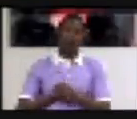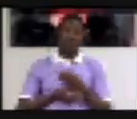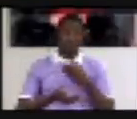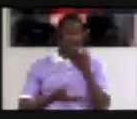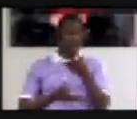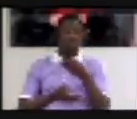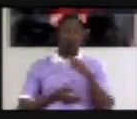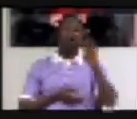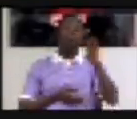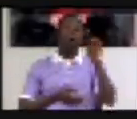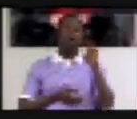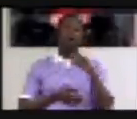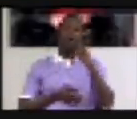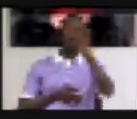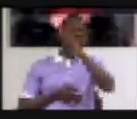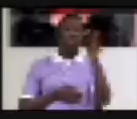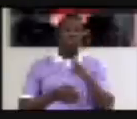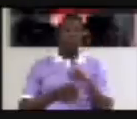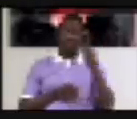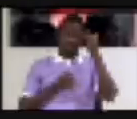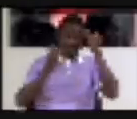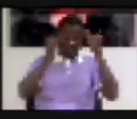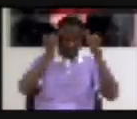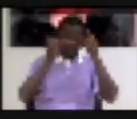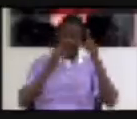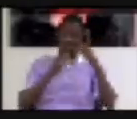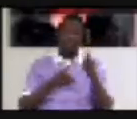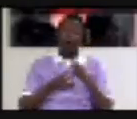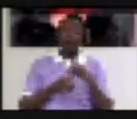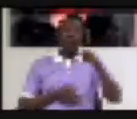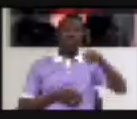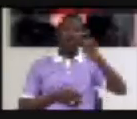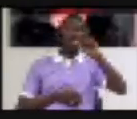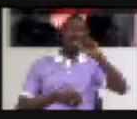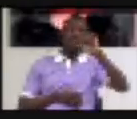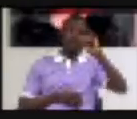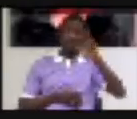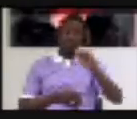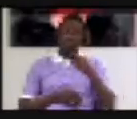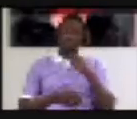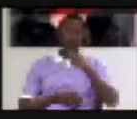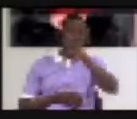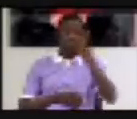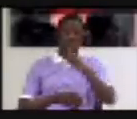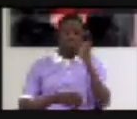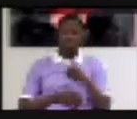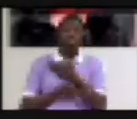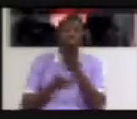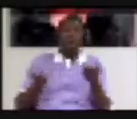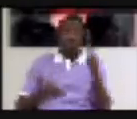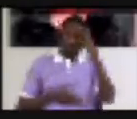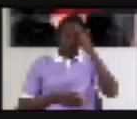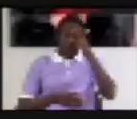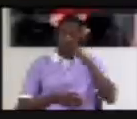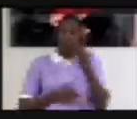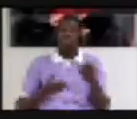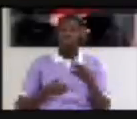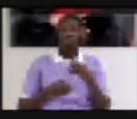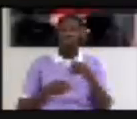the National Intelligence Agency for questioning. Why? What is the reason for us being abstained from voting?